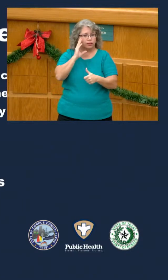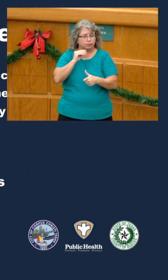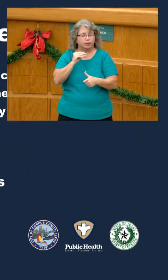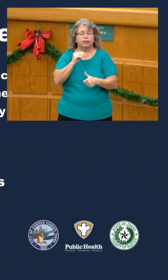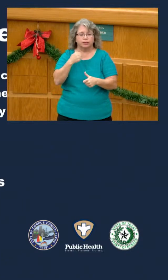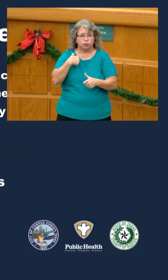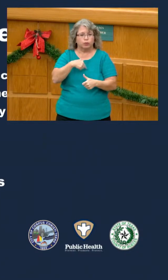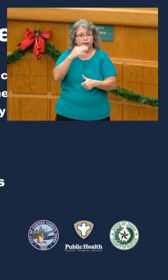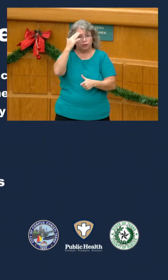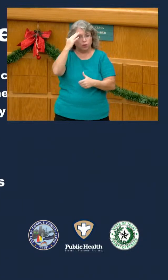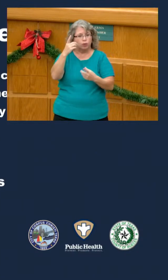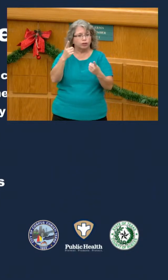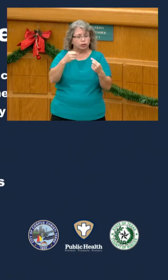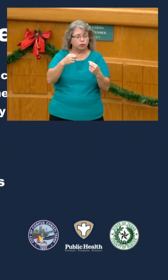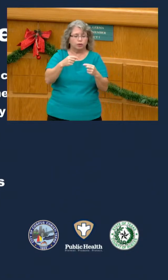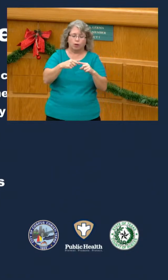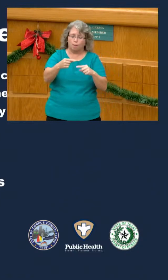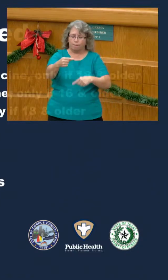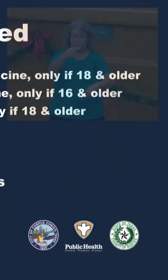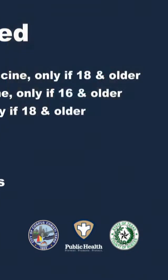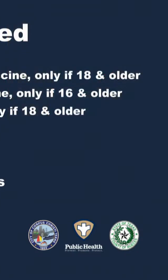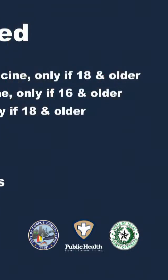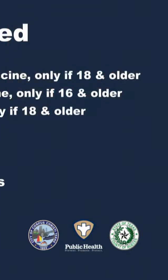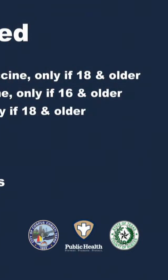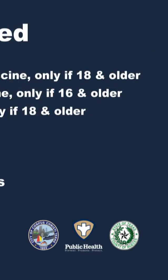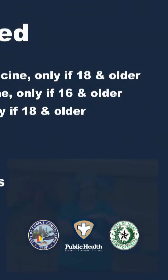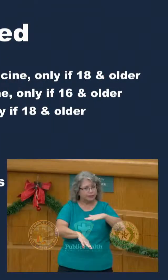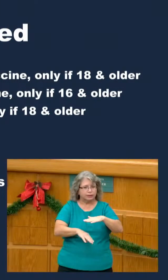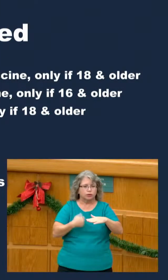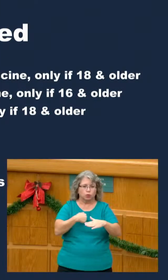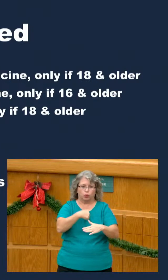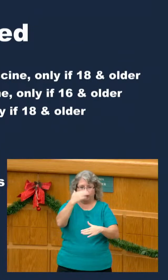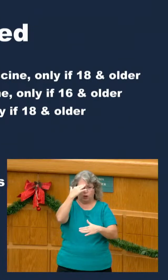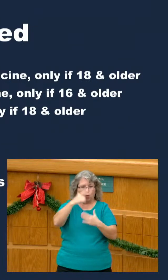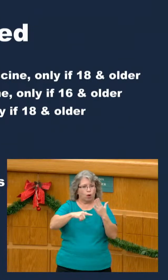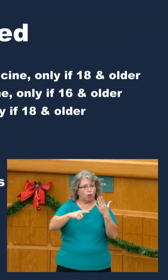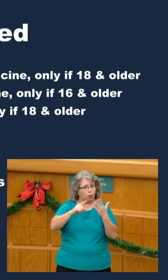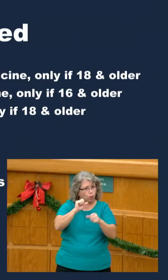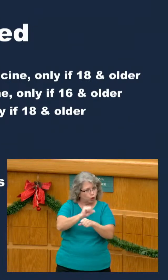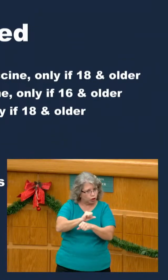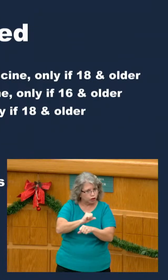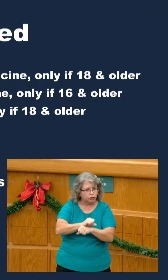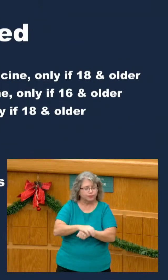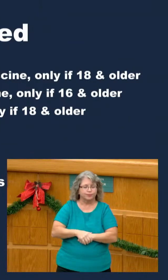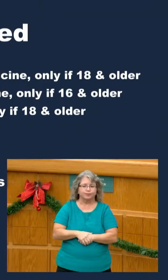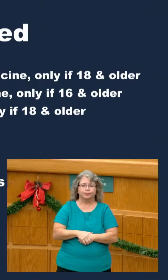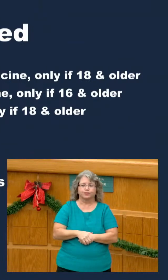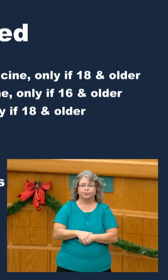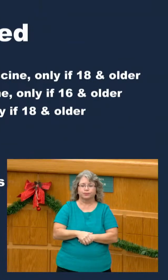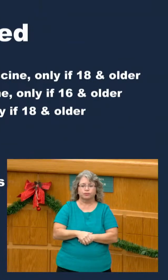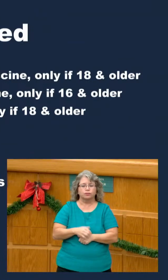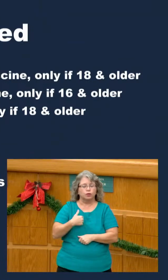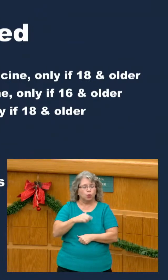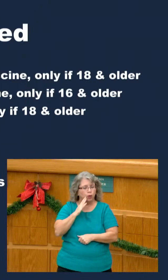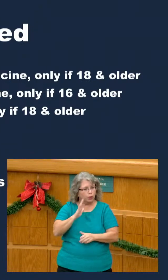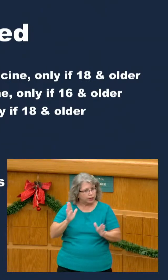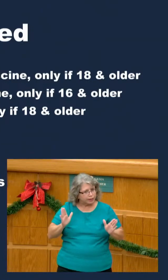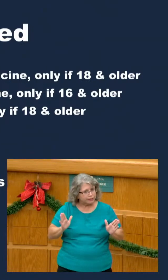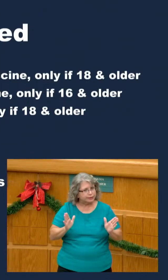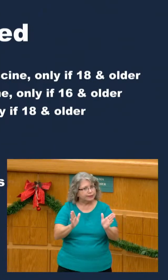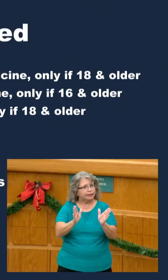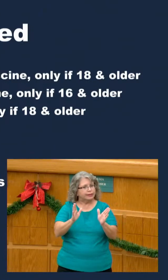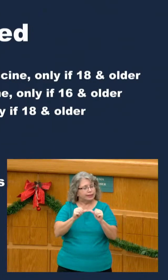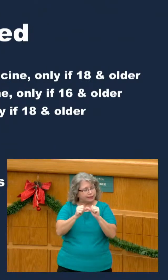the basics. Let's go back to fundamentals, what works, Of course, we're going to continue pushing vaccinations. If you're